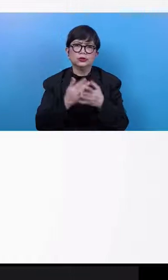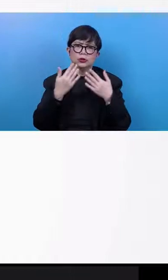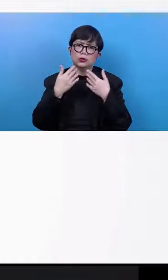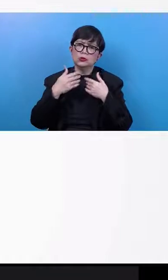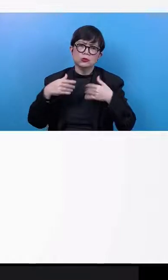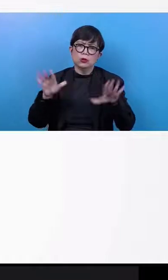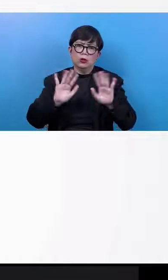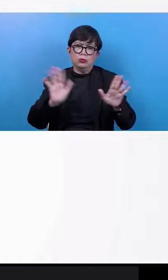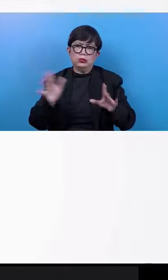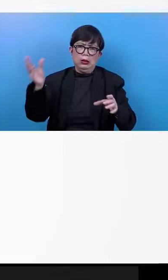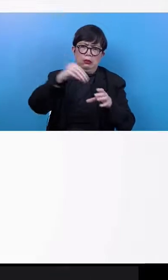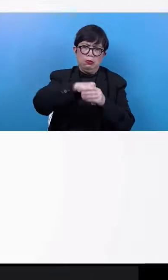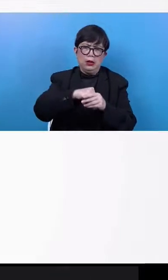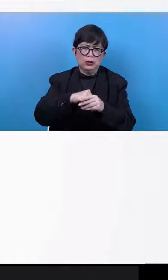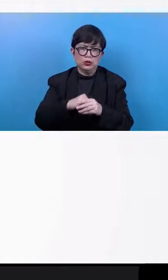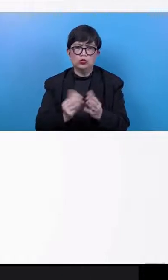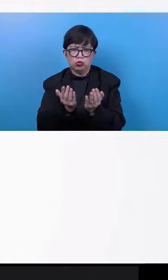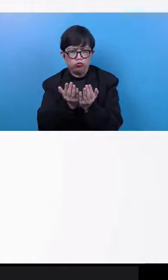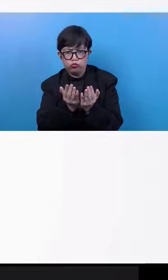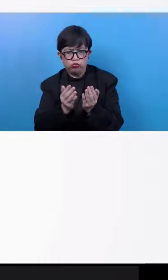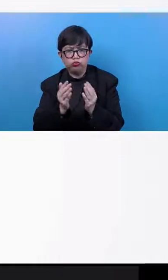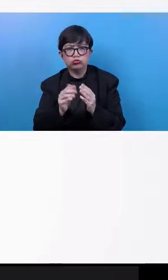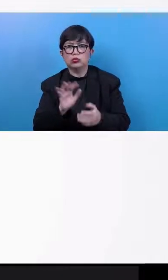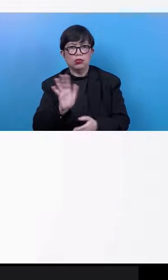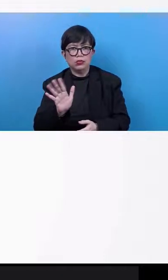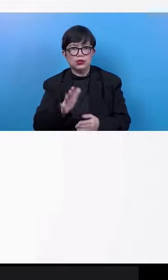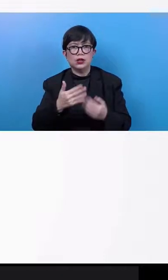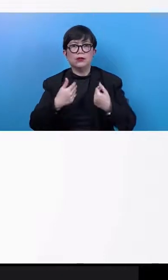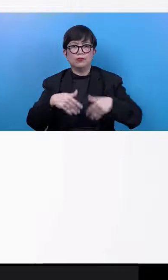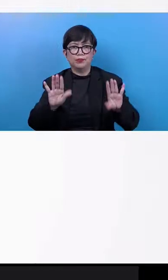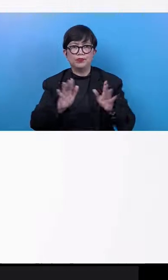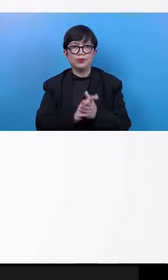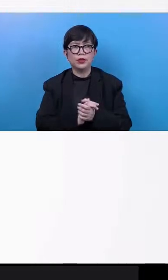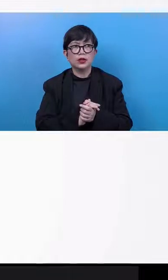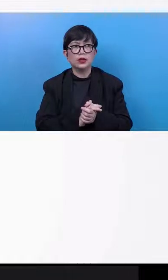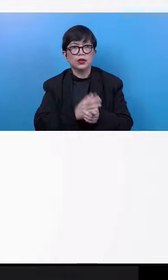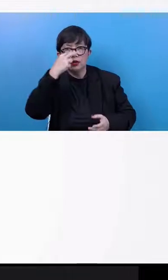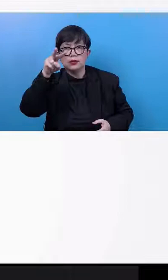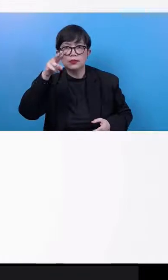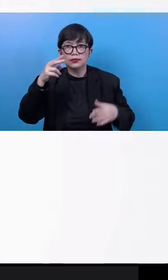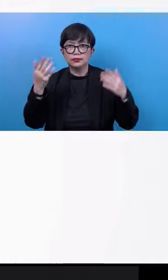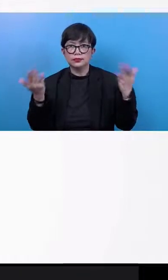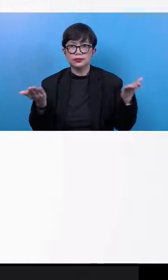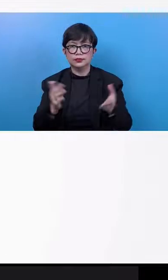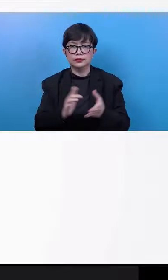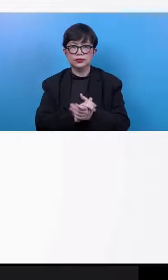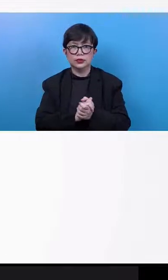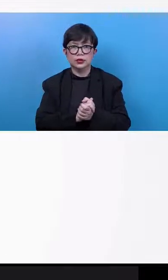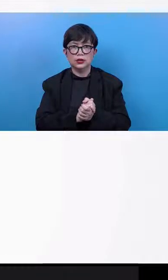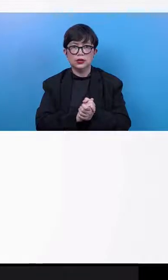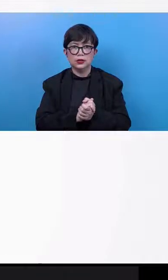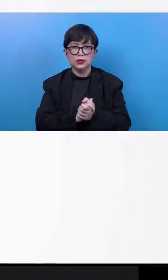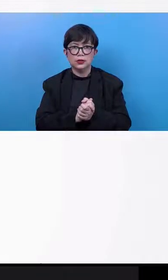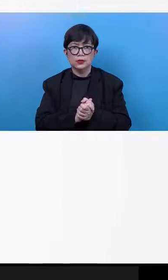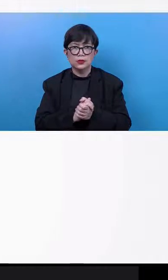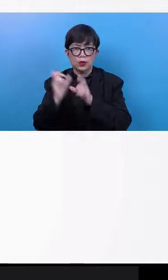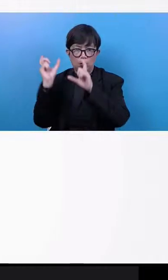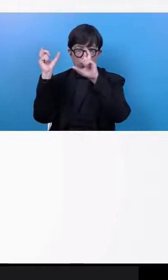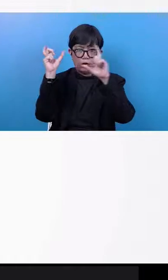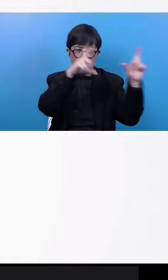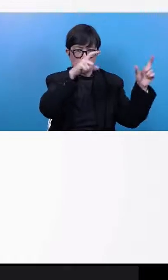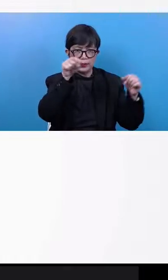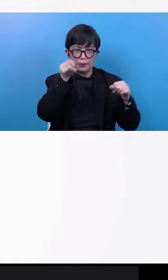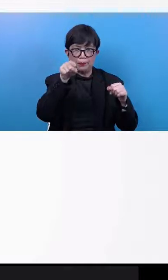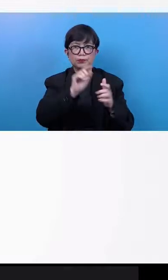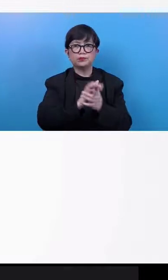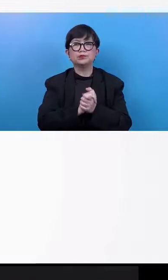way forward? Again, keeping the human security frame concept in mind, it's crucial to